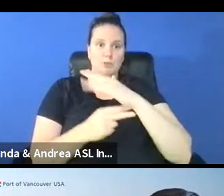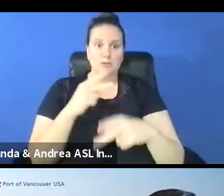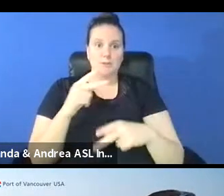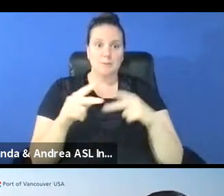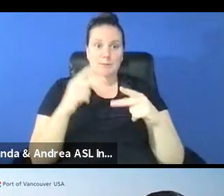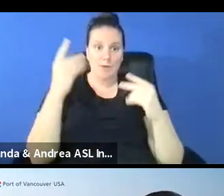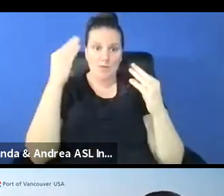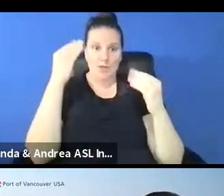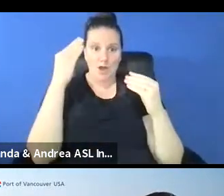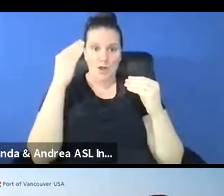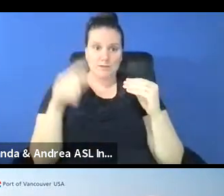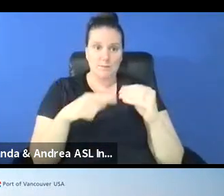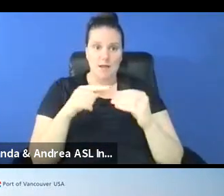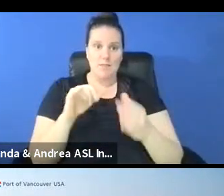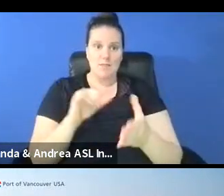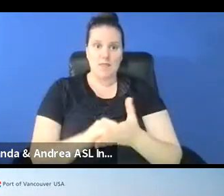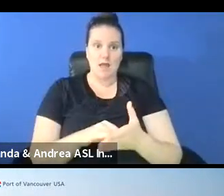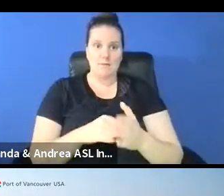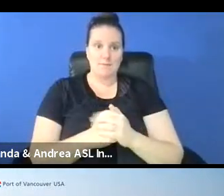it.